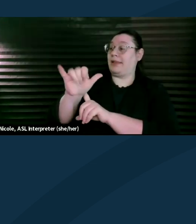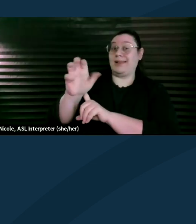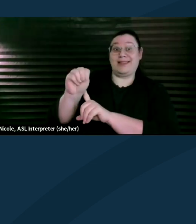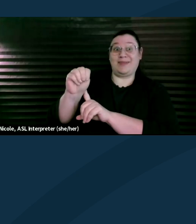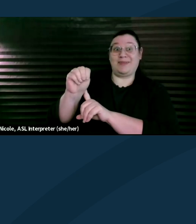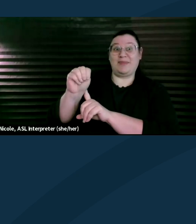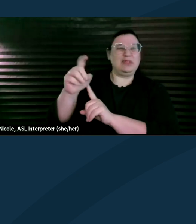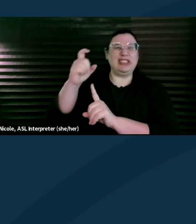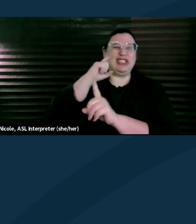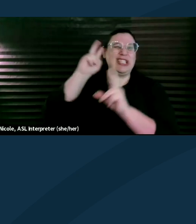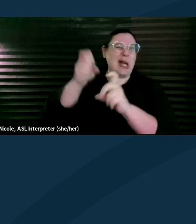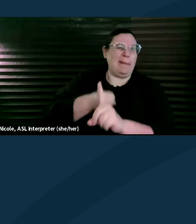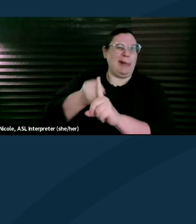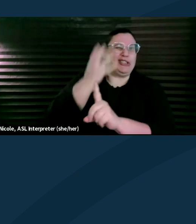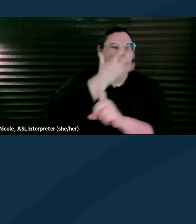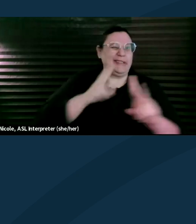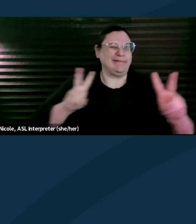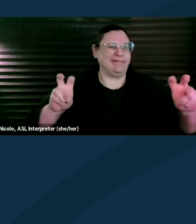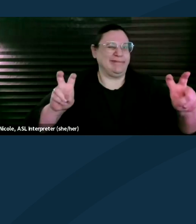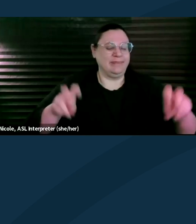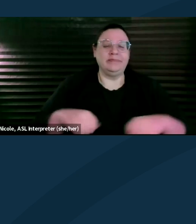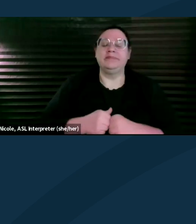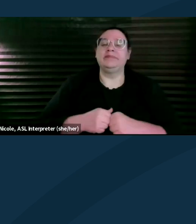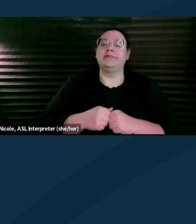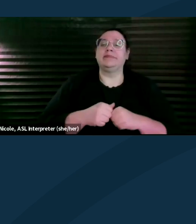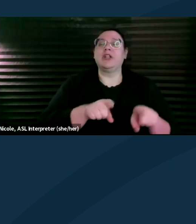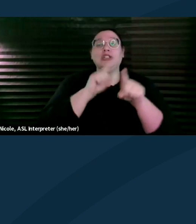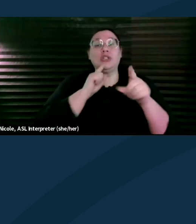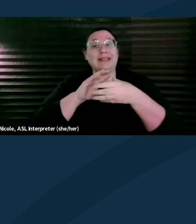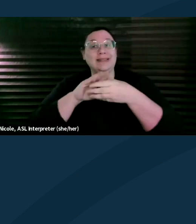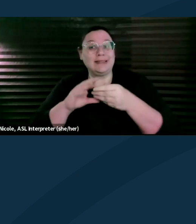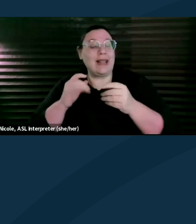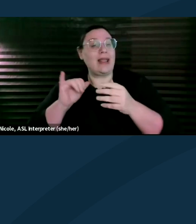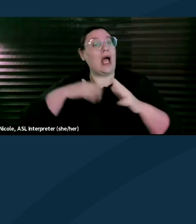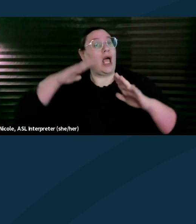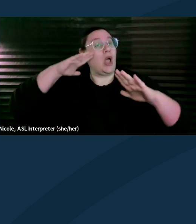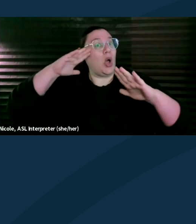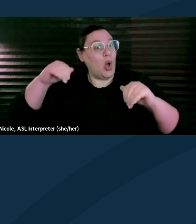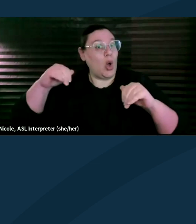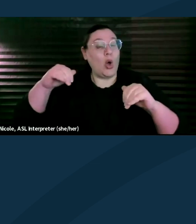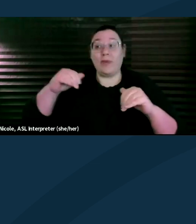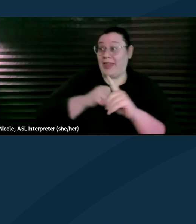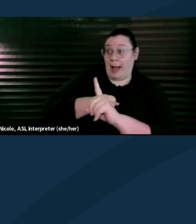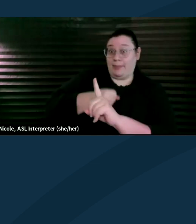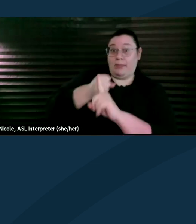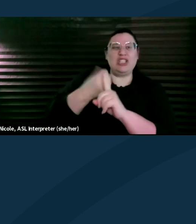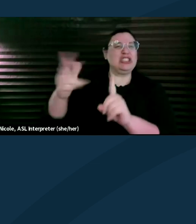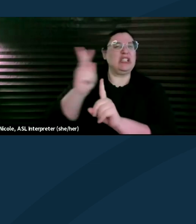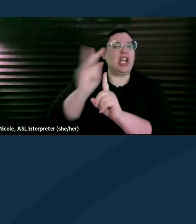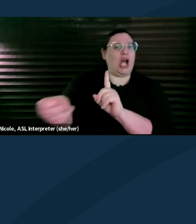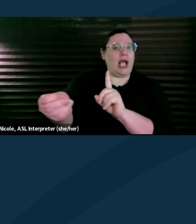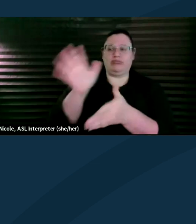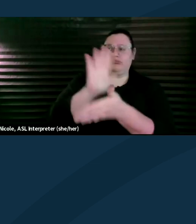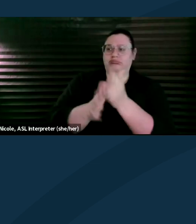face. I also stated that I hoped it would be a knockout punch and that it wouldn't